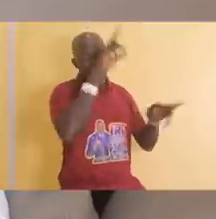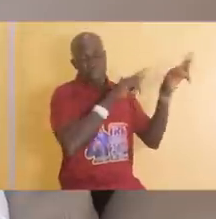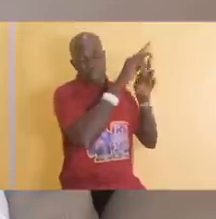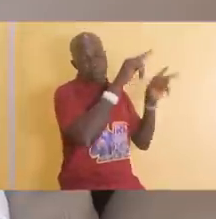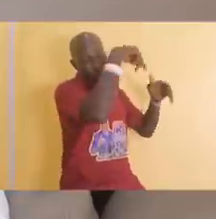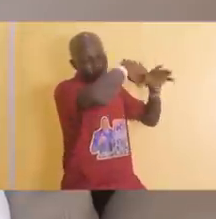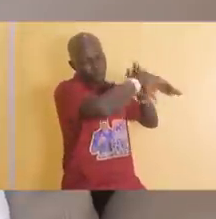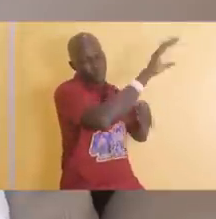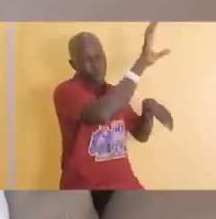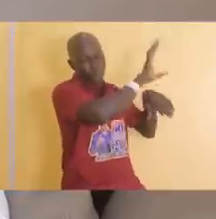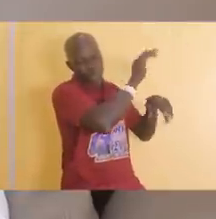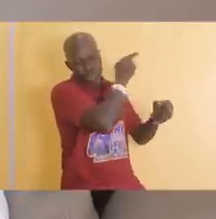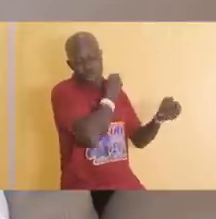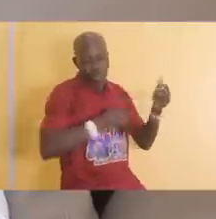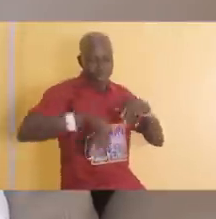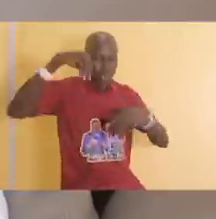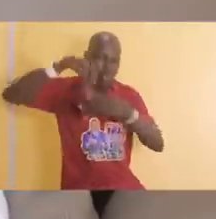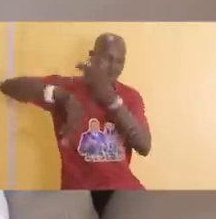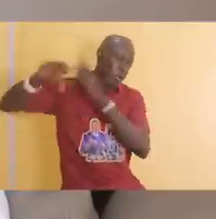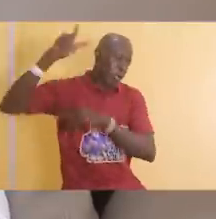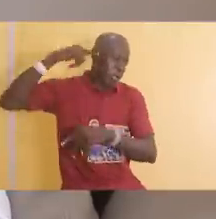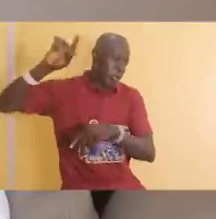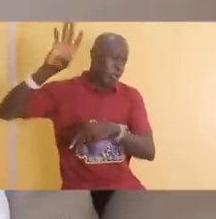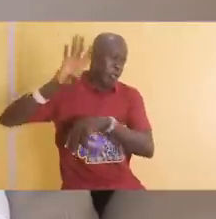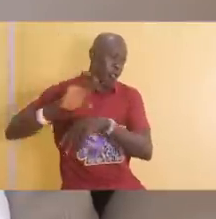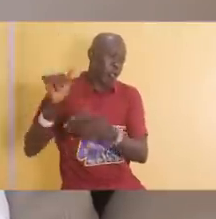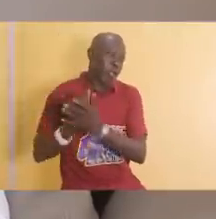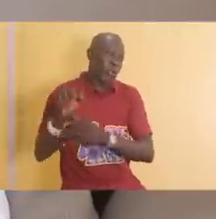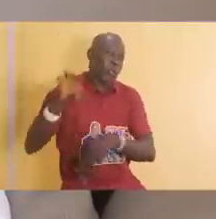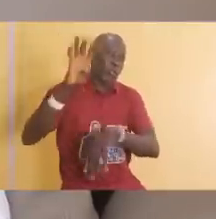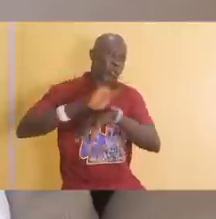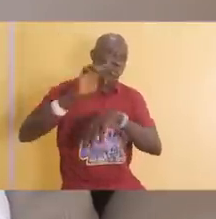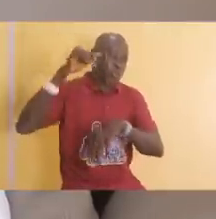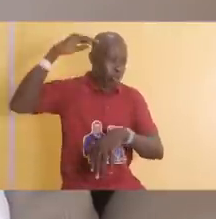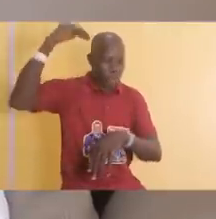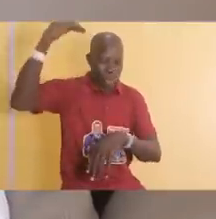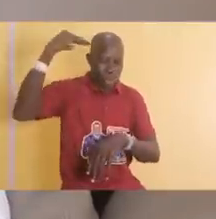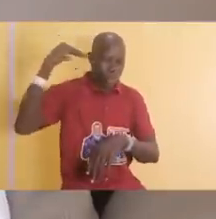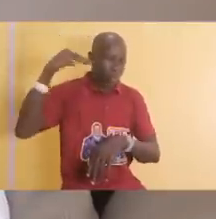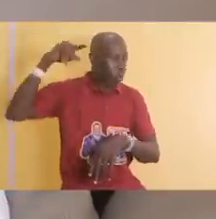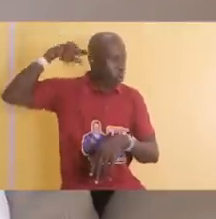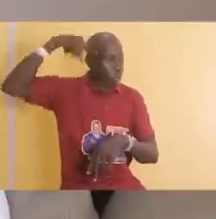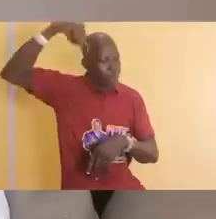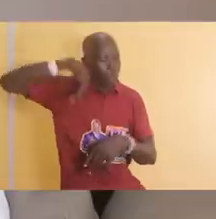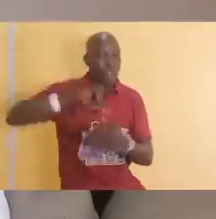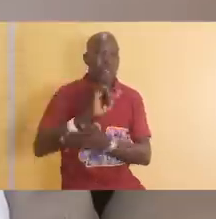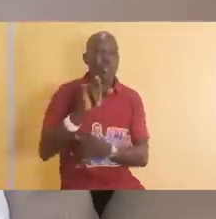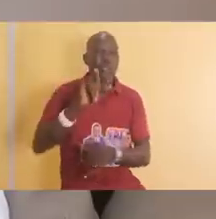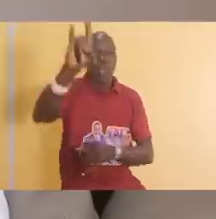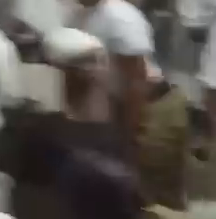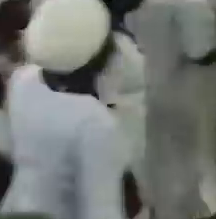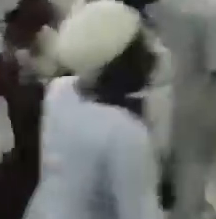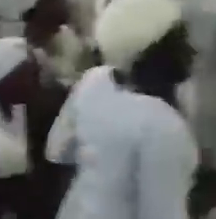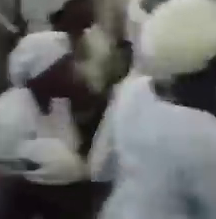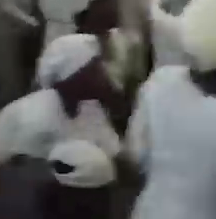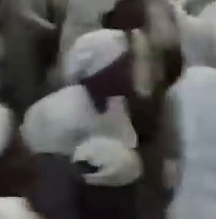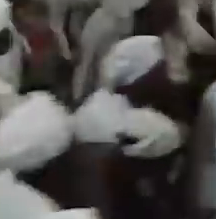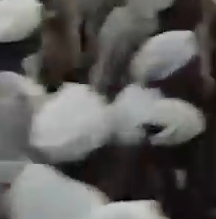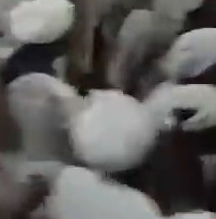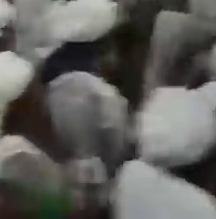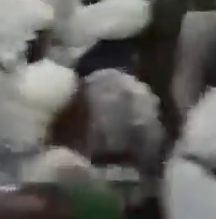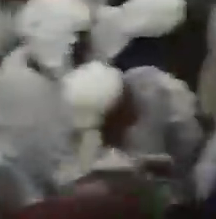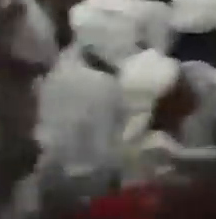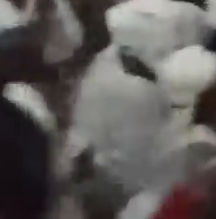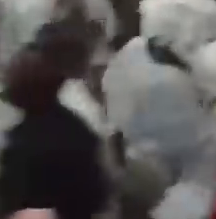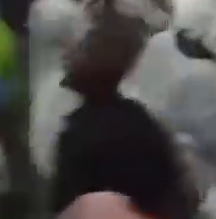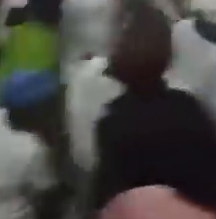your seed of Kagoni Church, land of reality. Tell me your name, Barimu, it will be airport area. Name, baby. He's taking me to